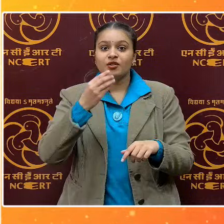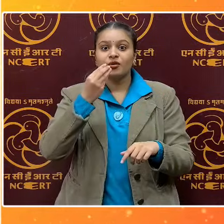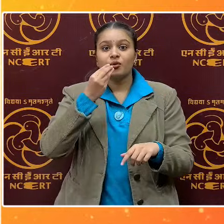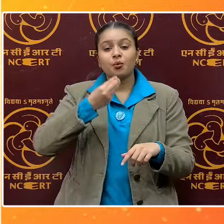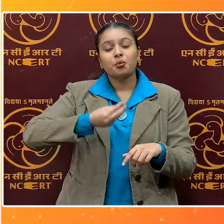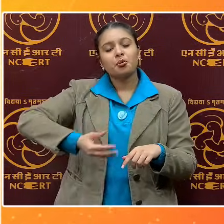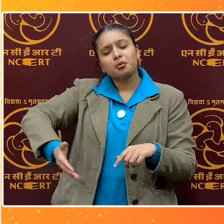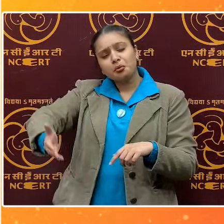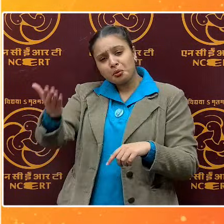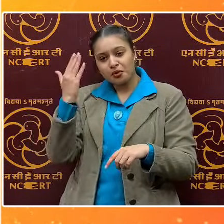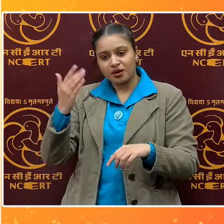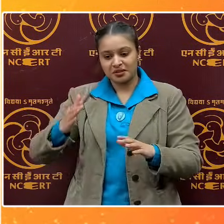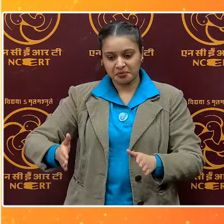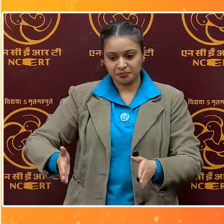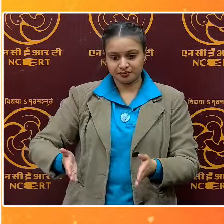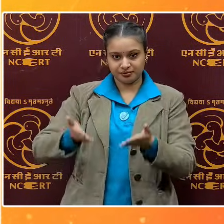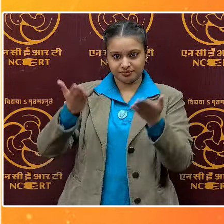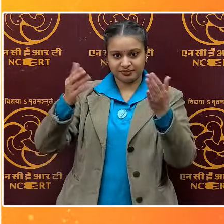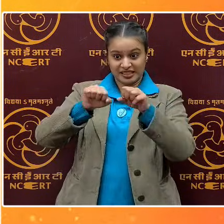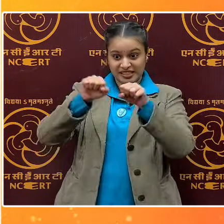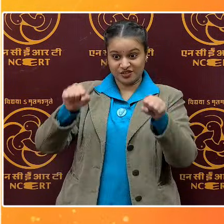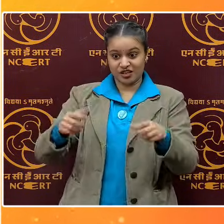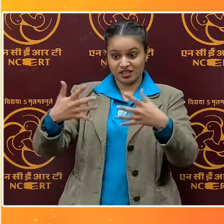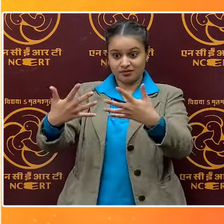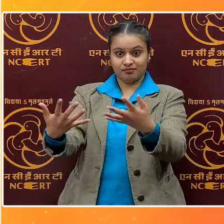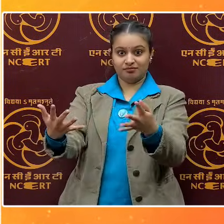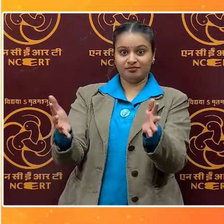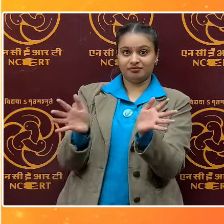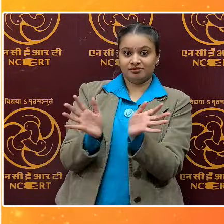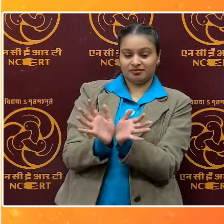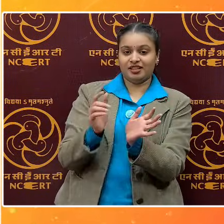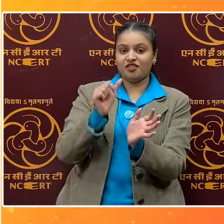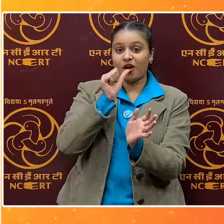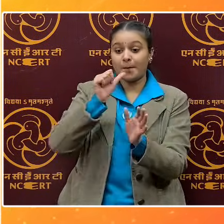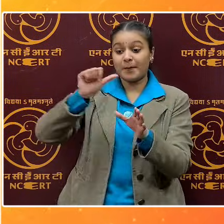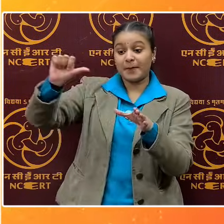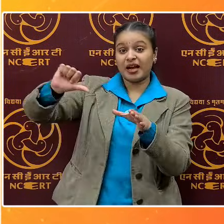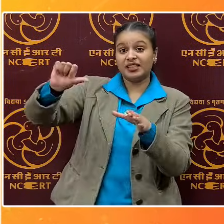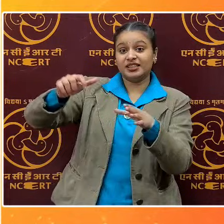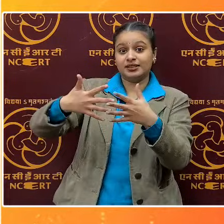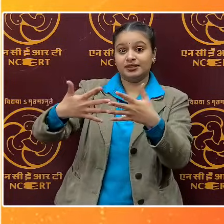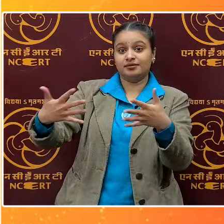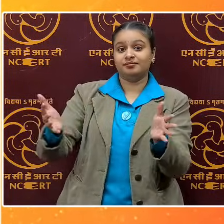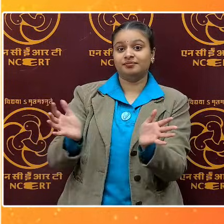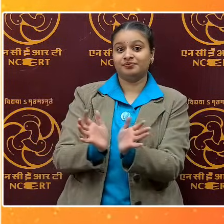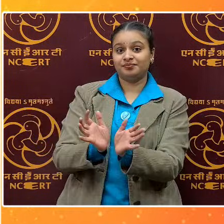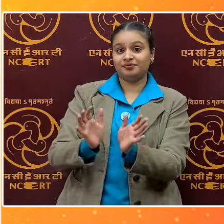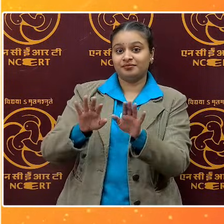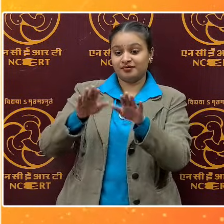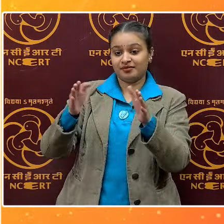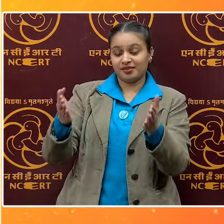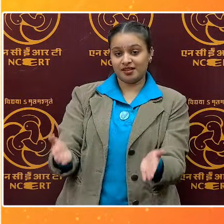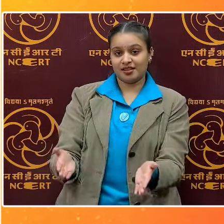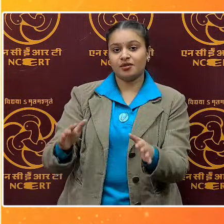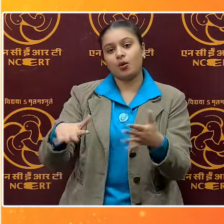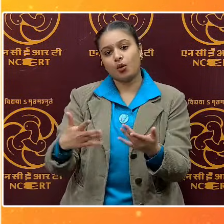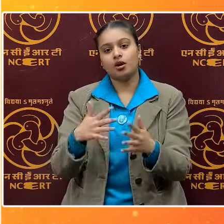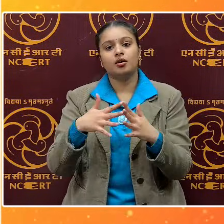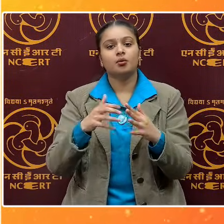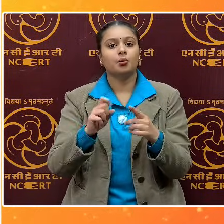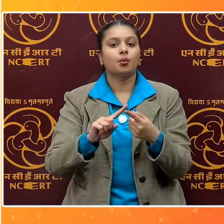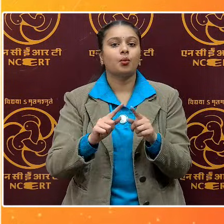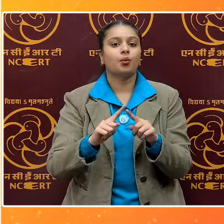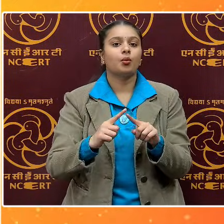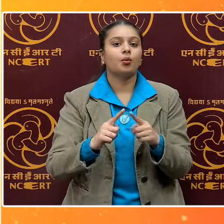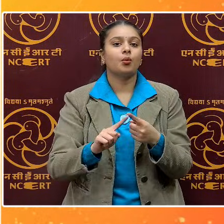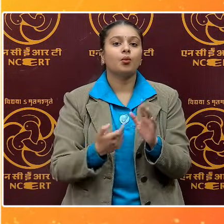tankies. Tankies, yes. We call it tankies. Yes. Pani ki tanki. Pani ki tanki. And water tank. Water tank. This is